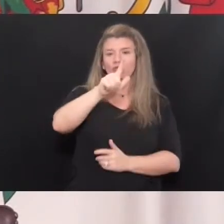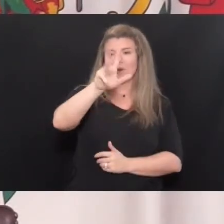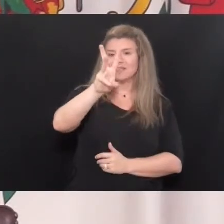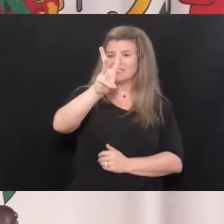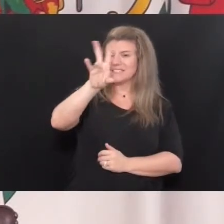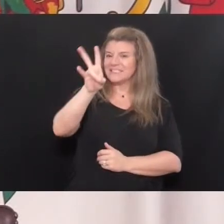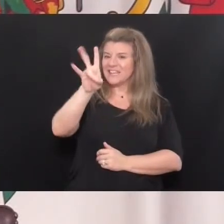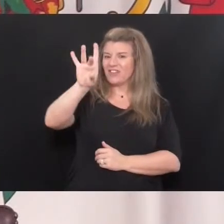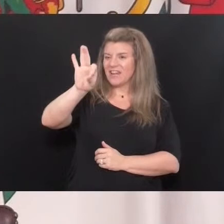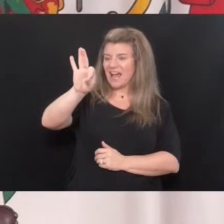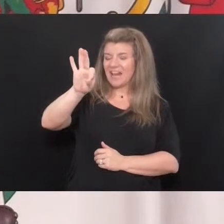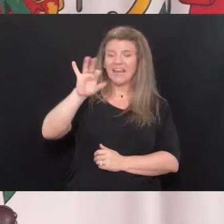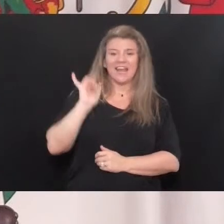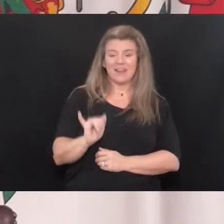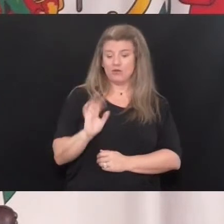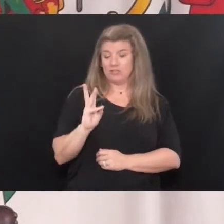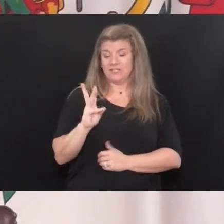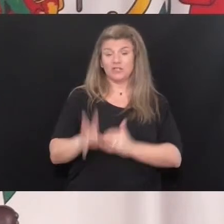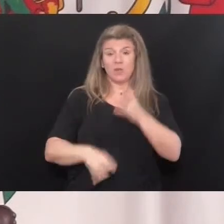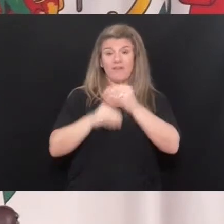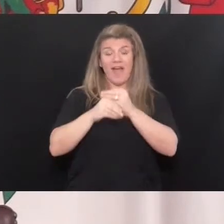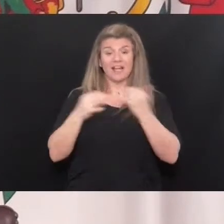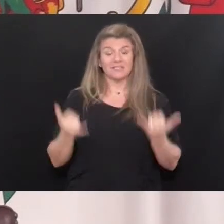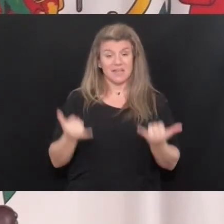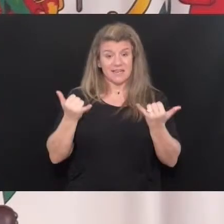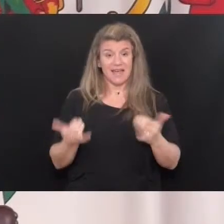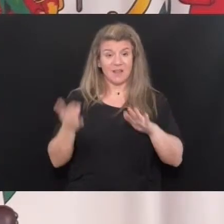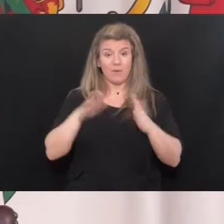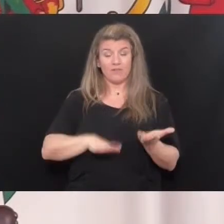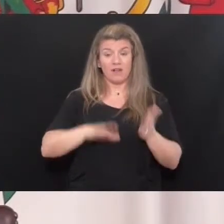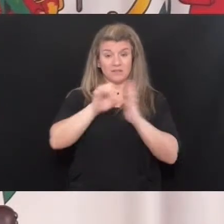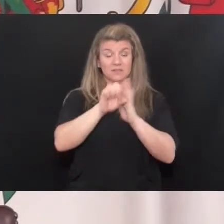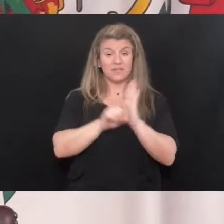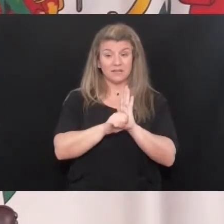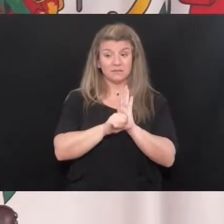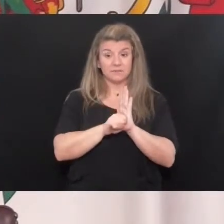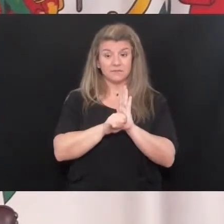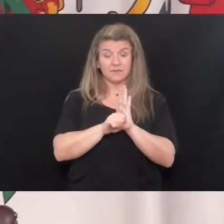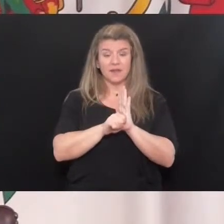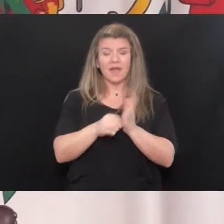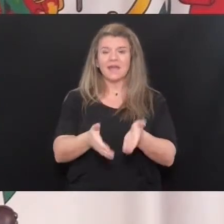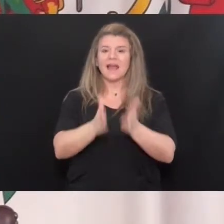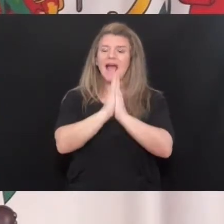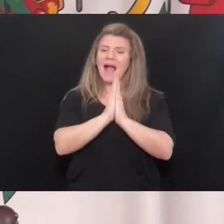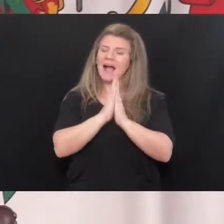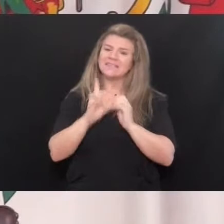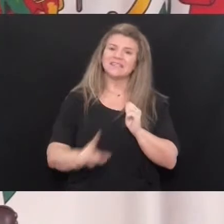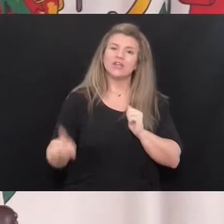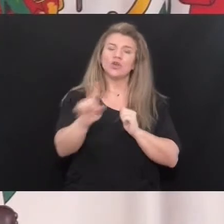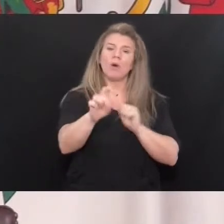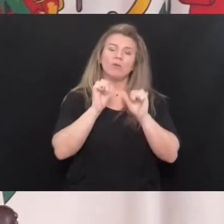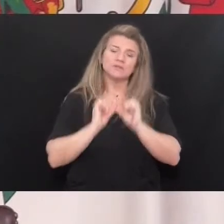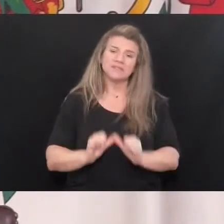2,679 and the 6 today that we've lost in this great state. And I ask that you'll stay with